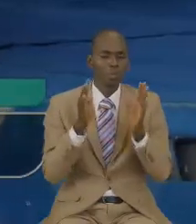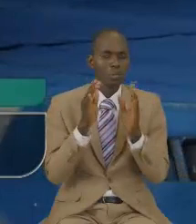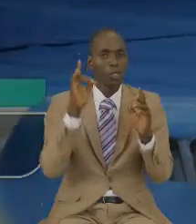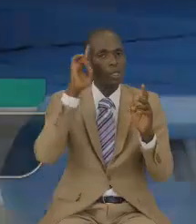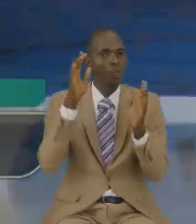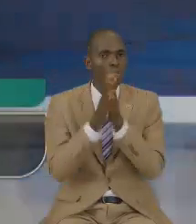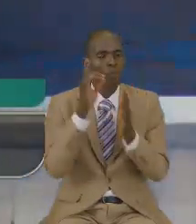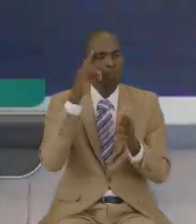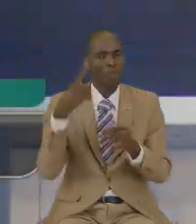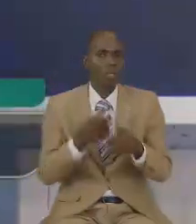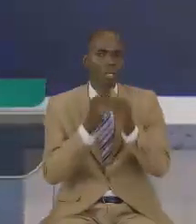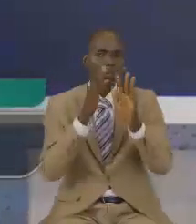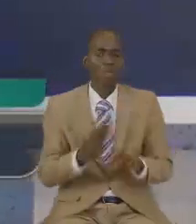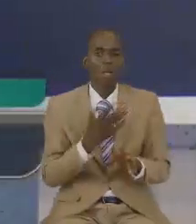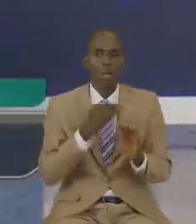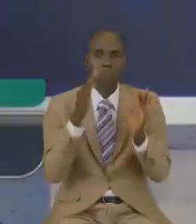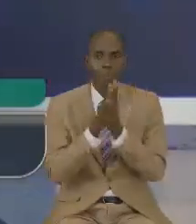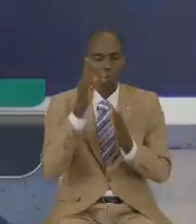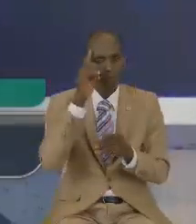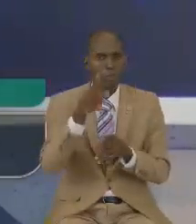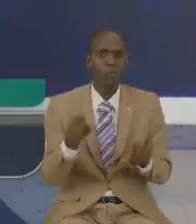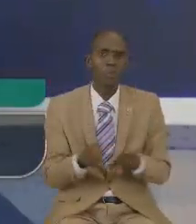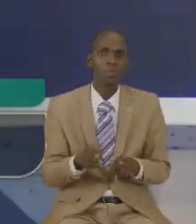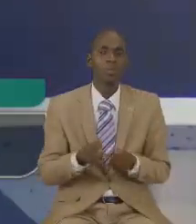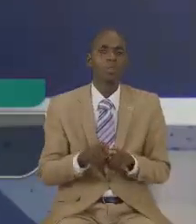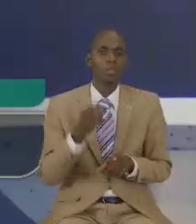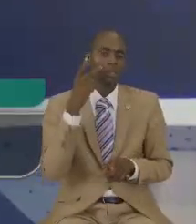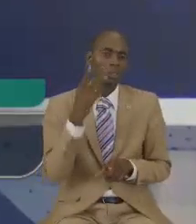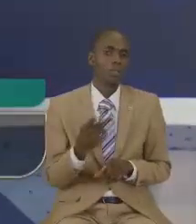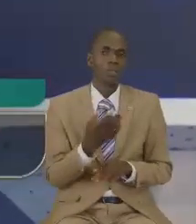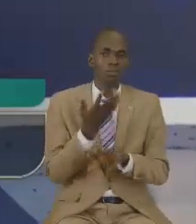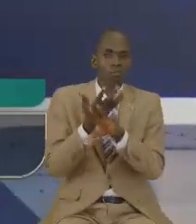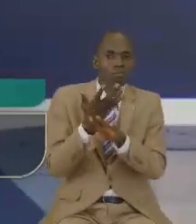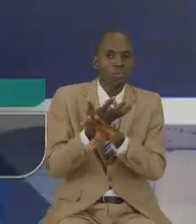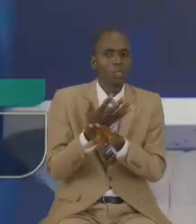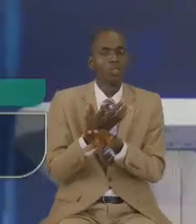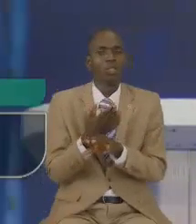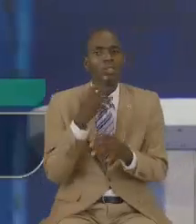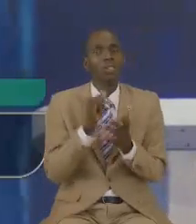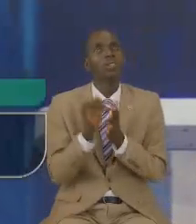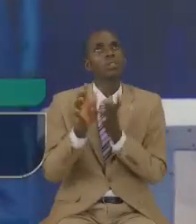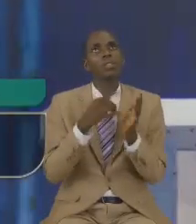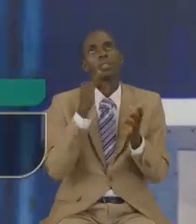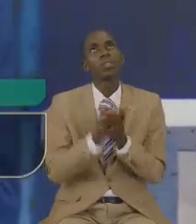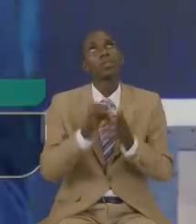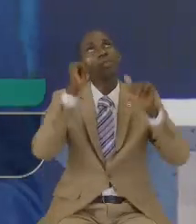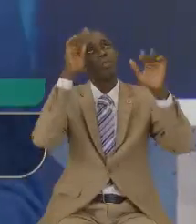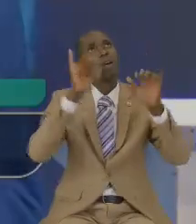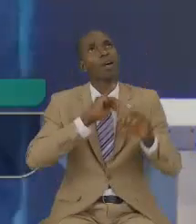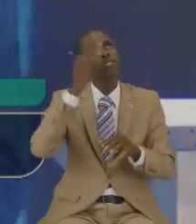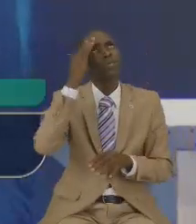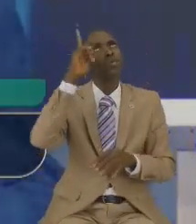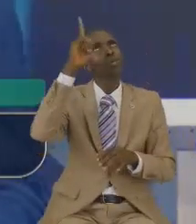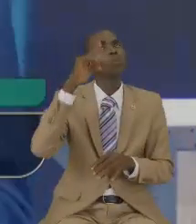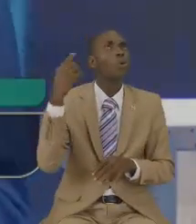disciples. And he prayed for you as well. Intercession. And Jesus said, Father, I know that you